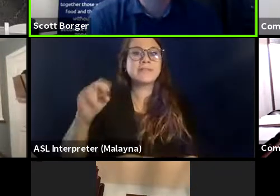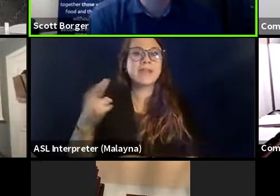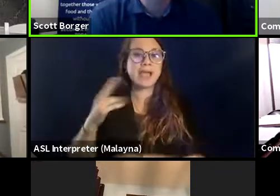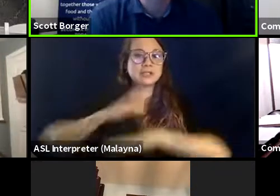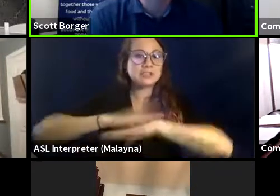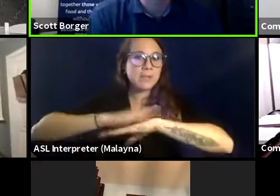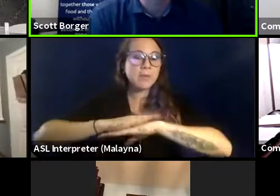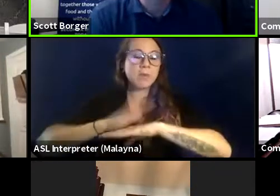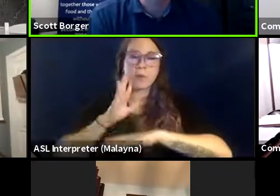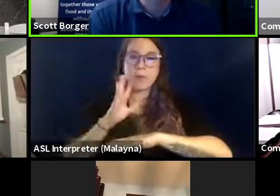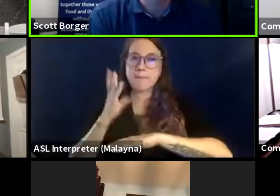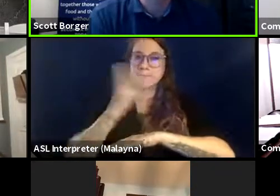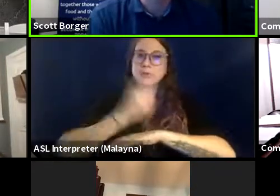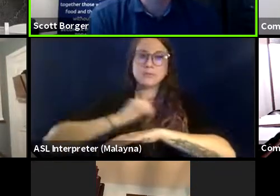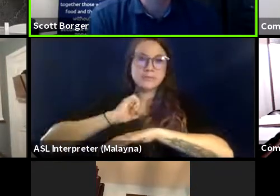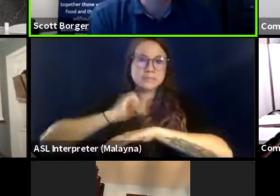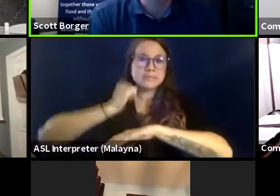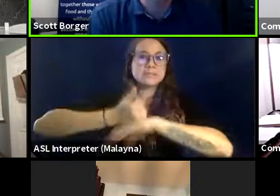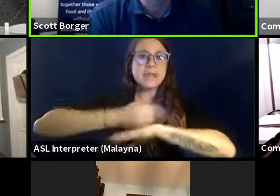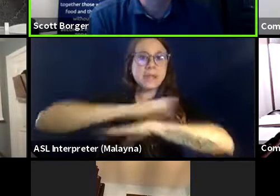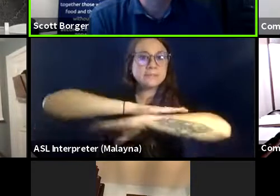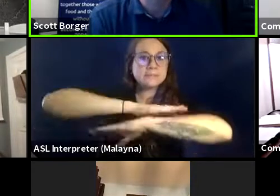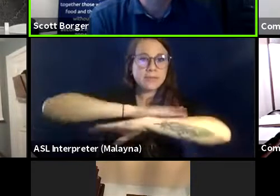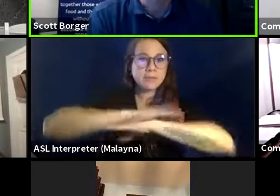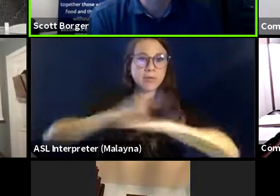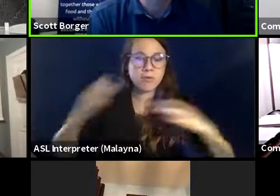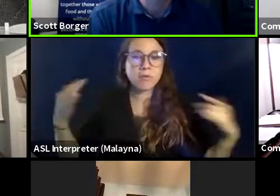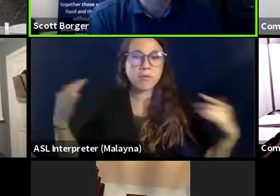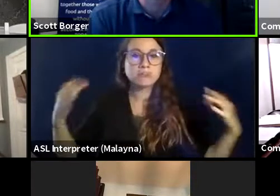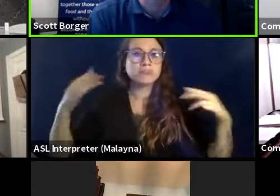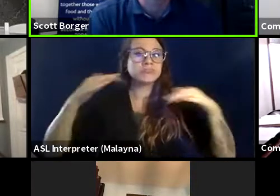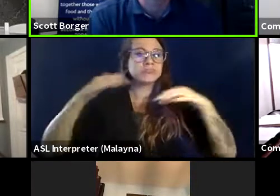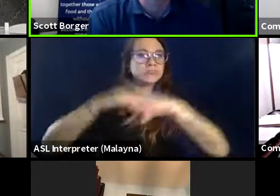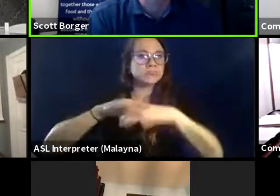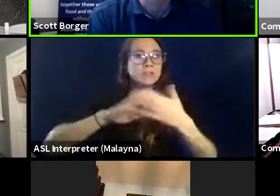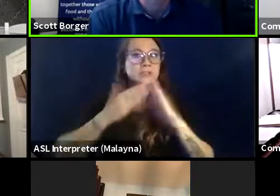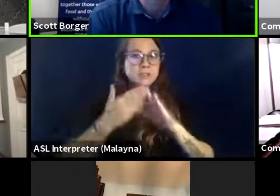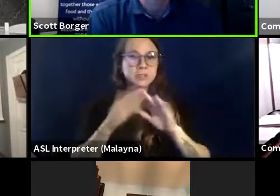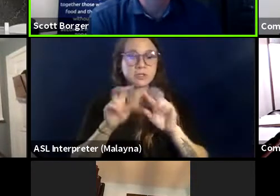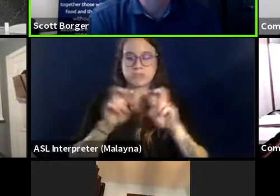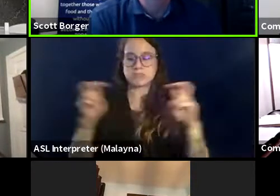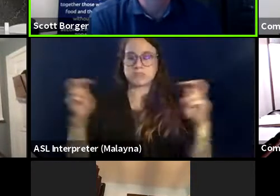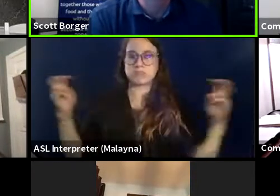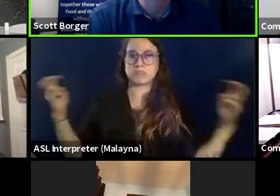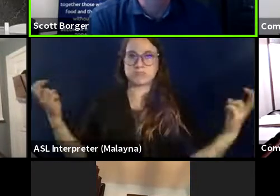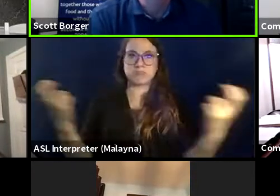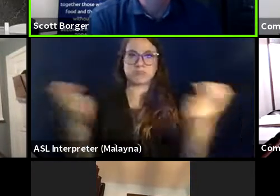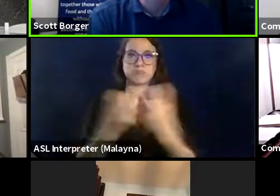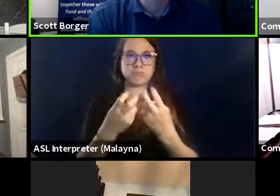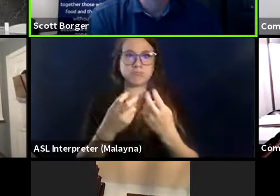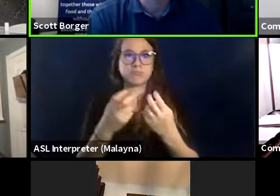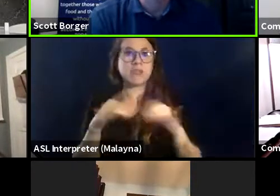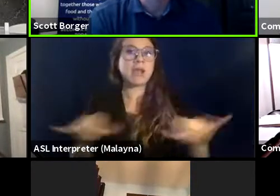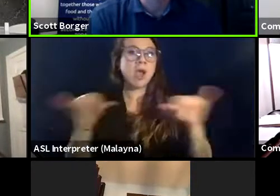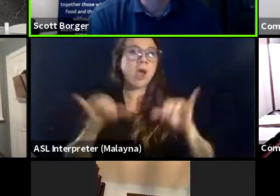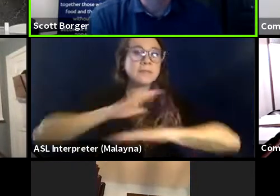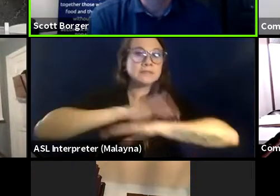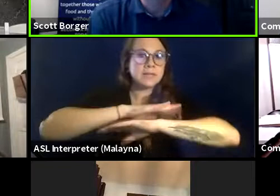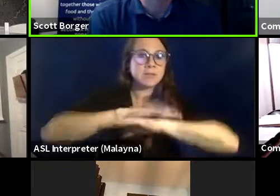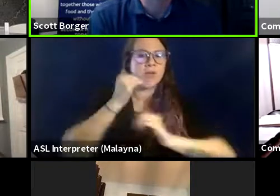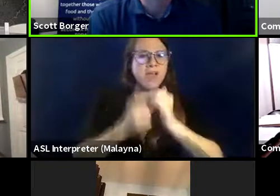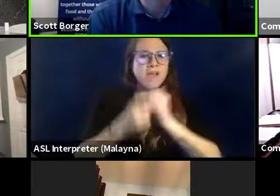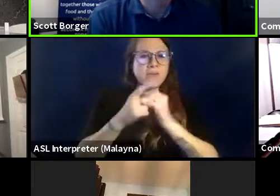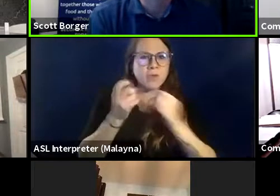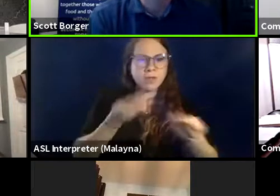set table and bring the community together to make sure that everybody's included around the common table in our communities, and to be able to